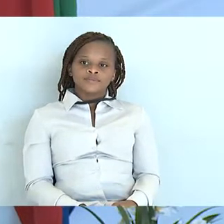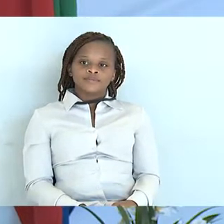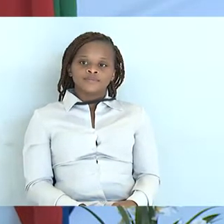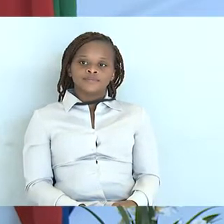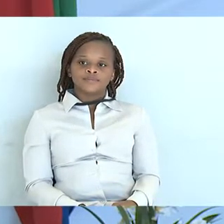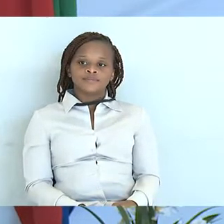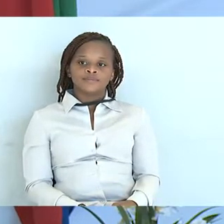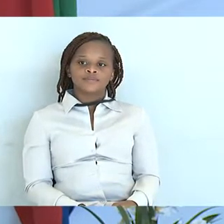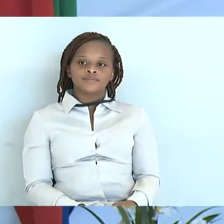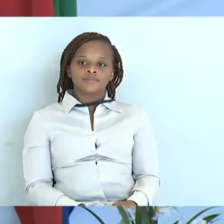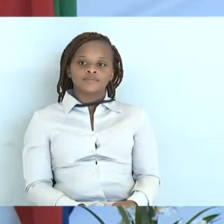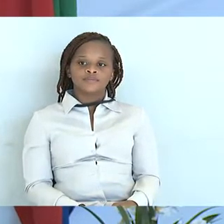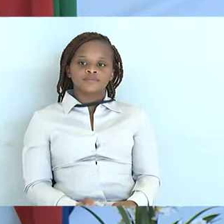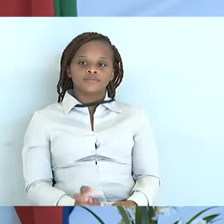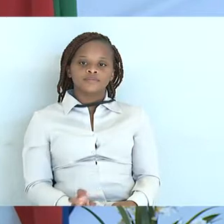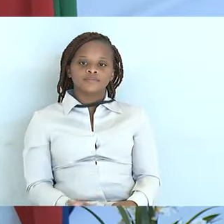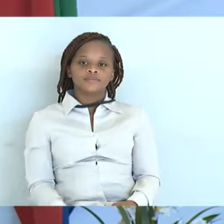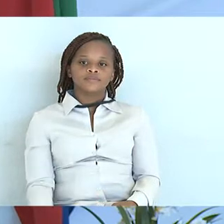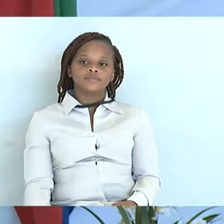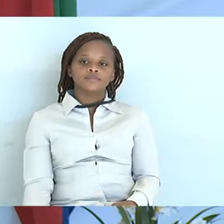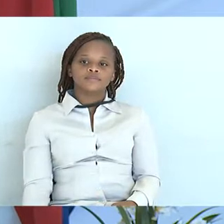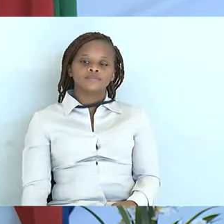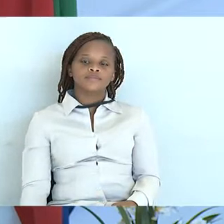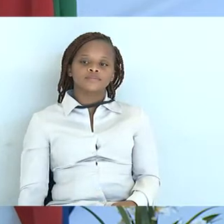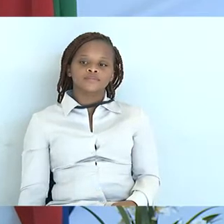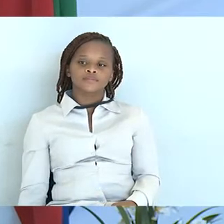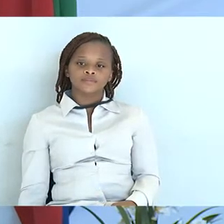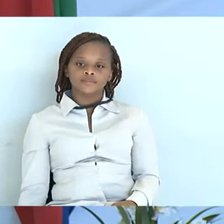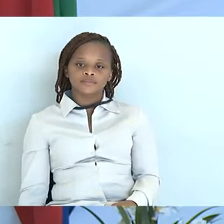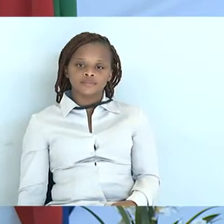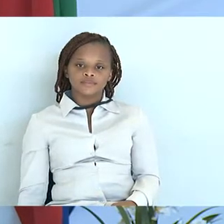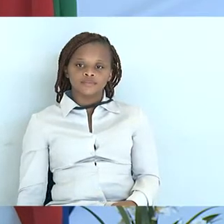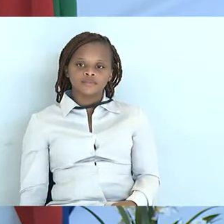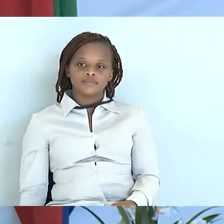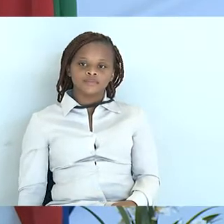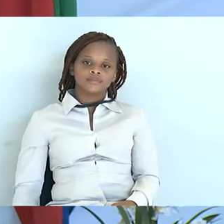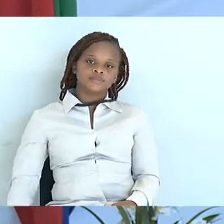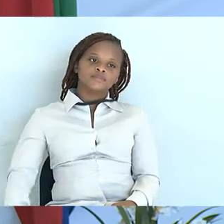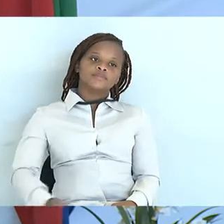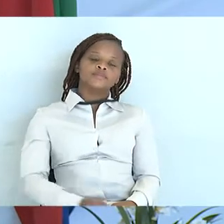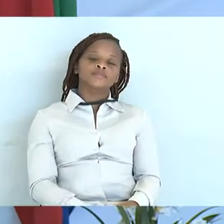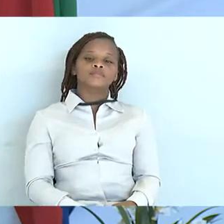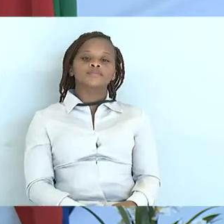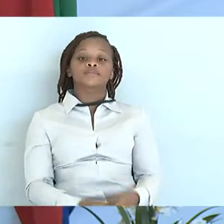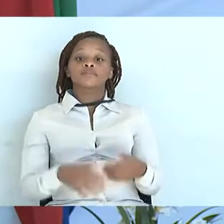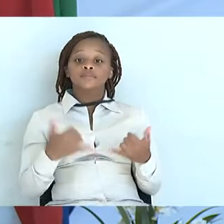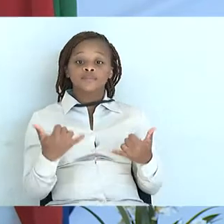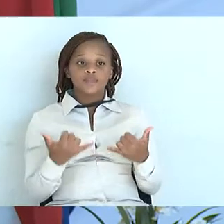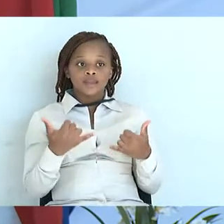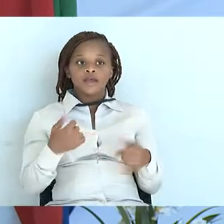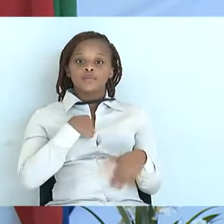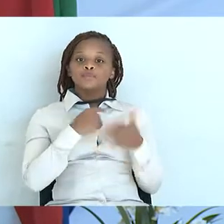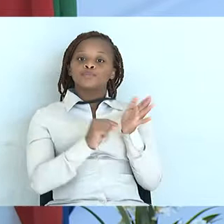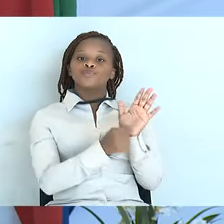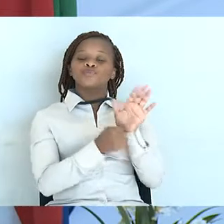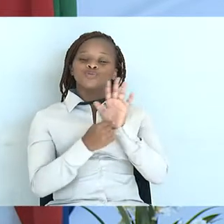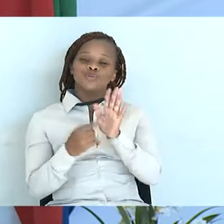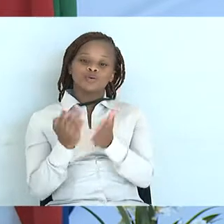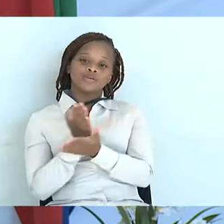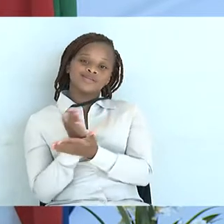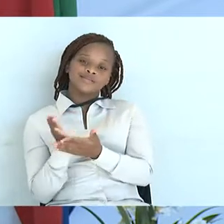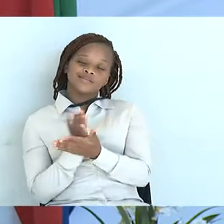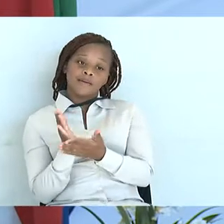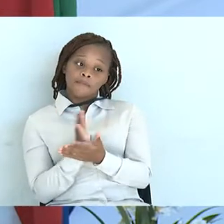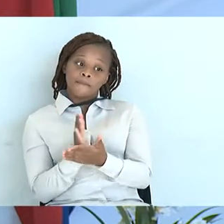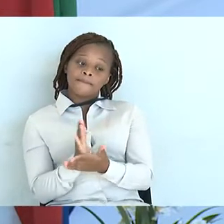The next slide was just showcasing some of the potential that this area